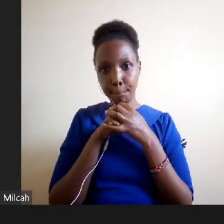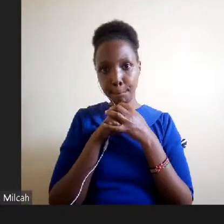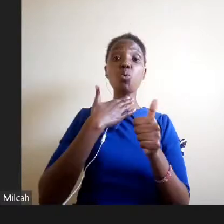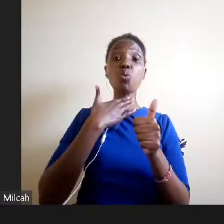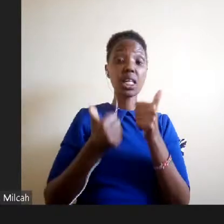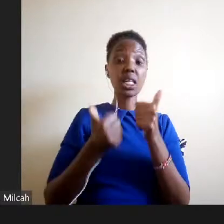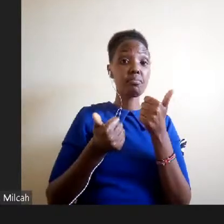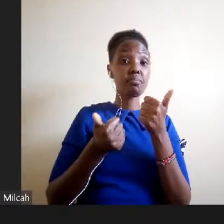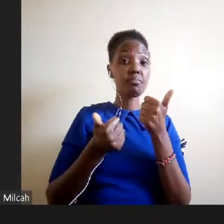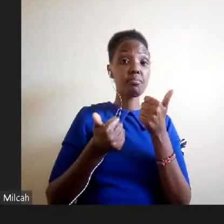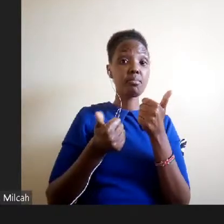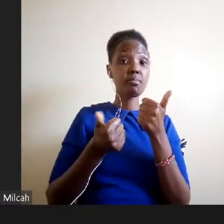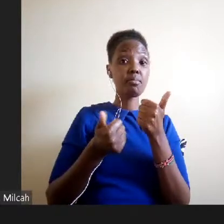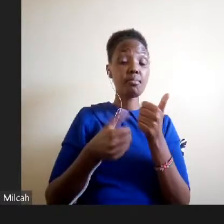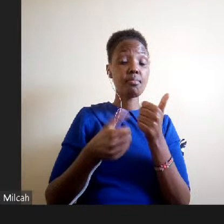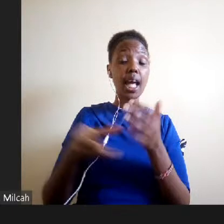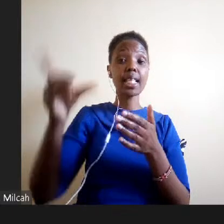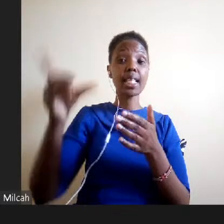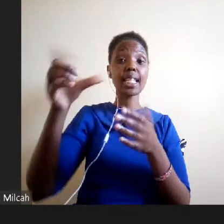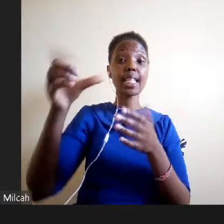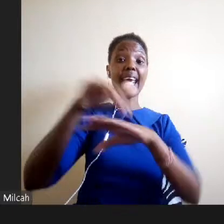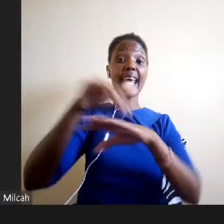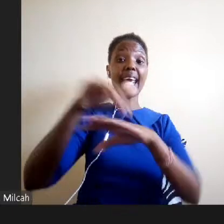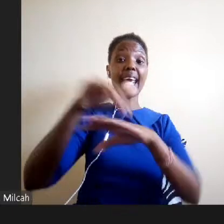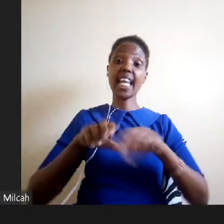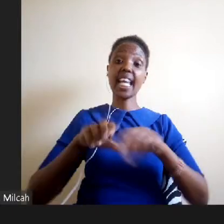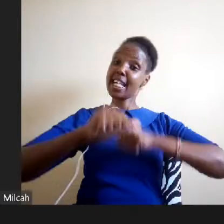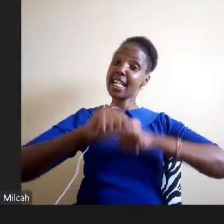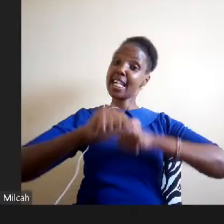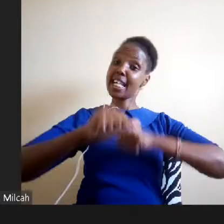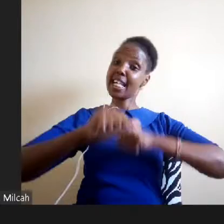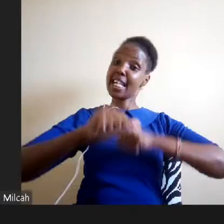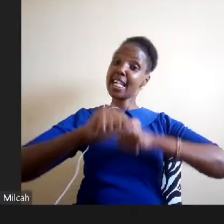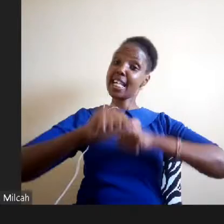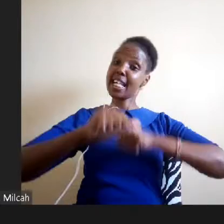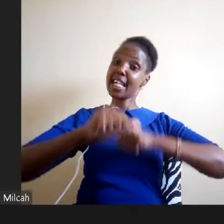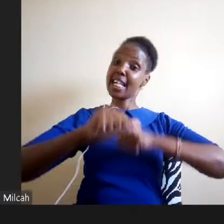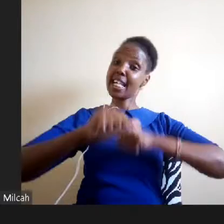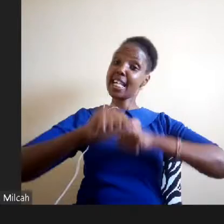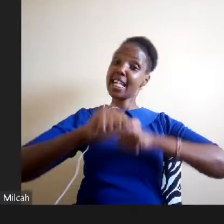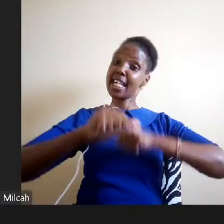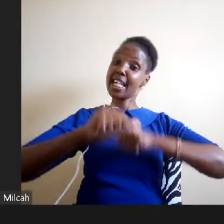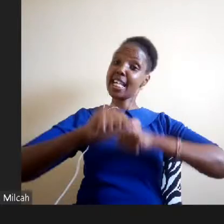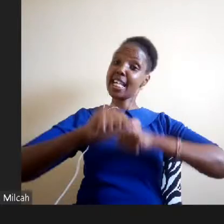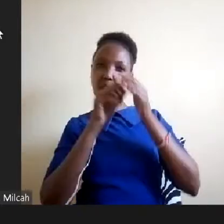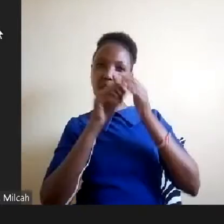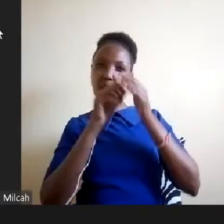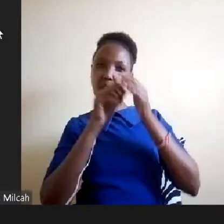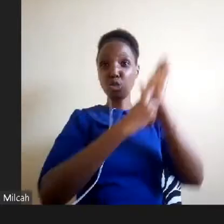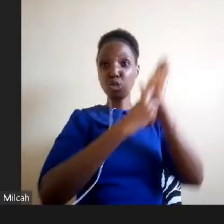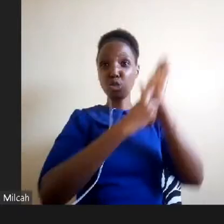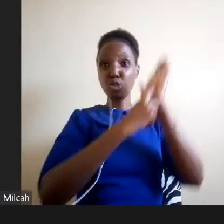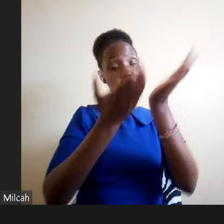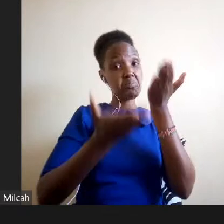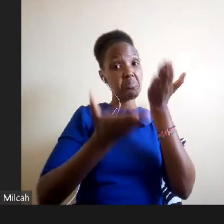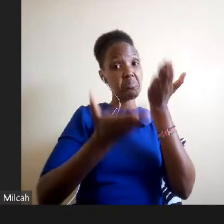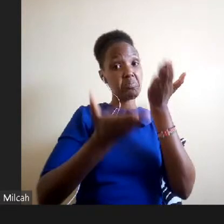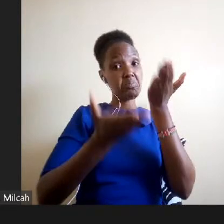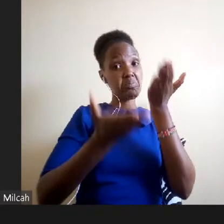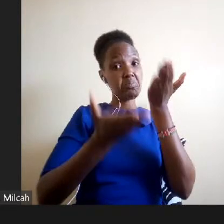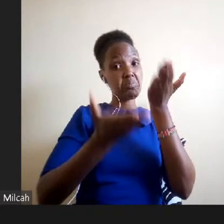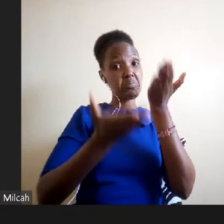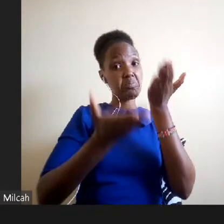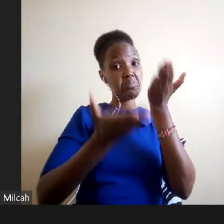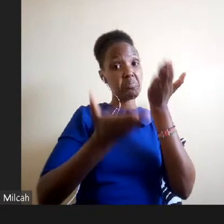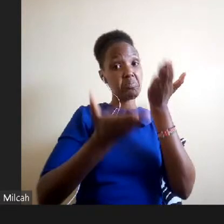to download apps and games, movies, TV shows, books, and music. You may also choose what kind of